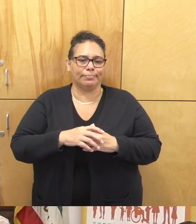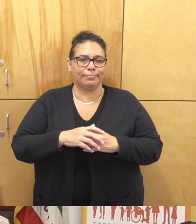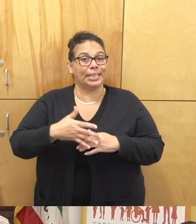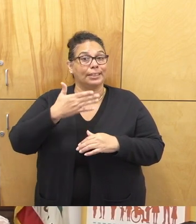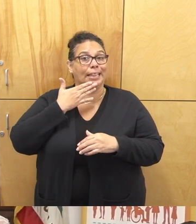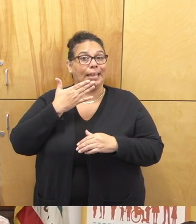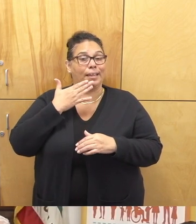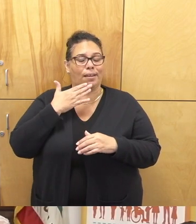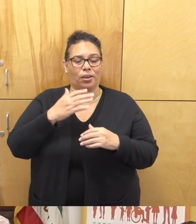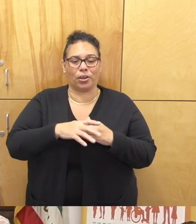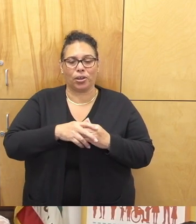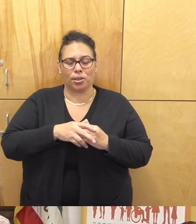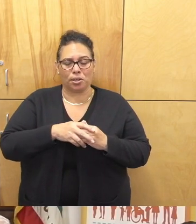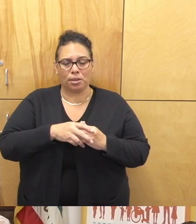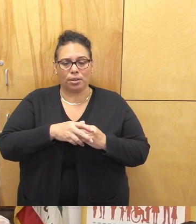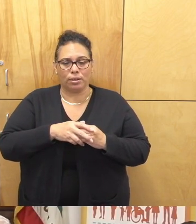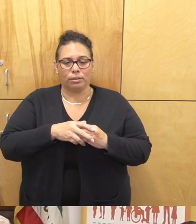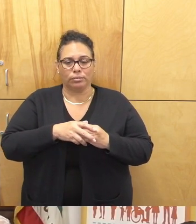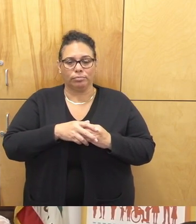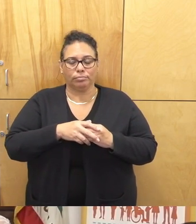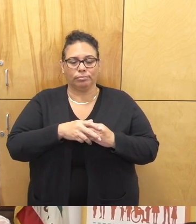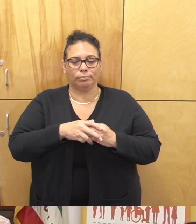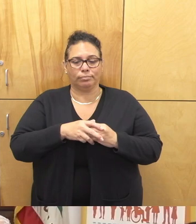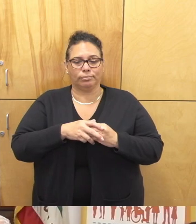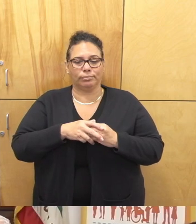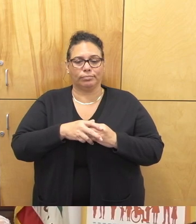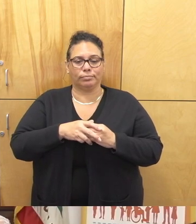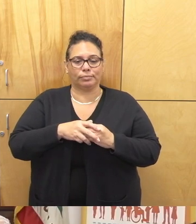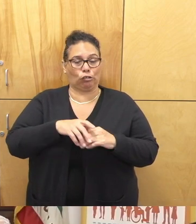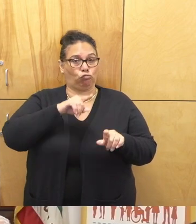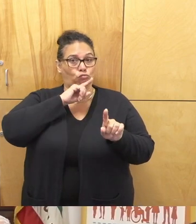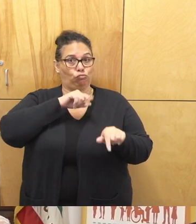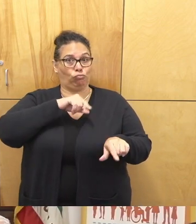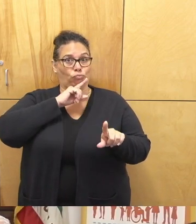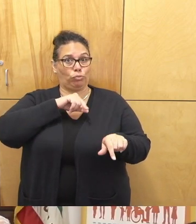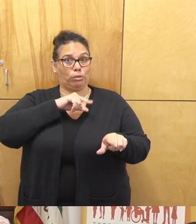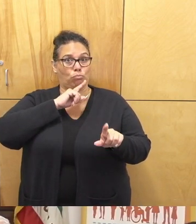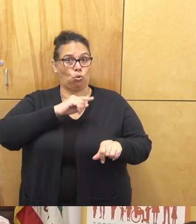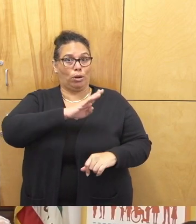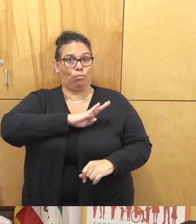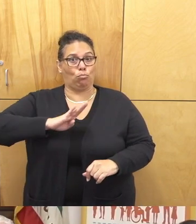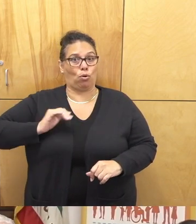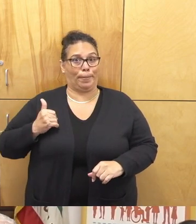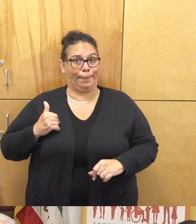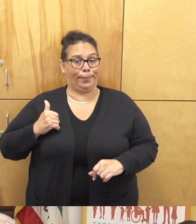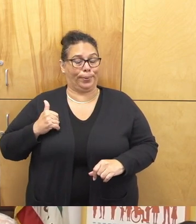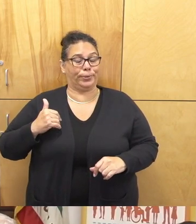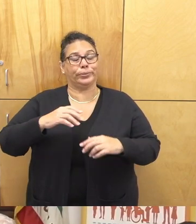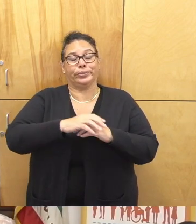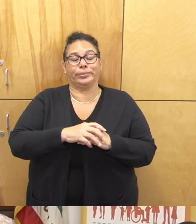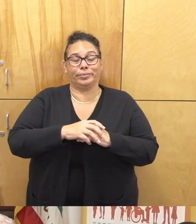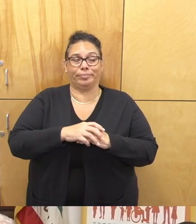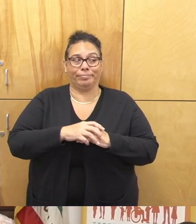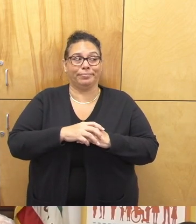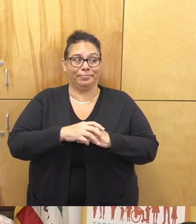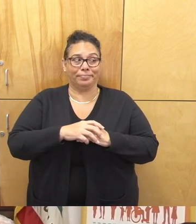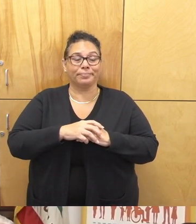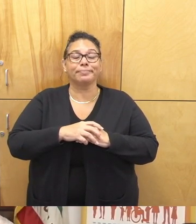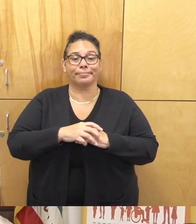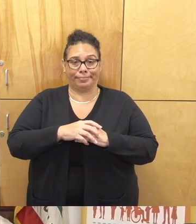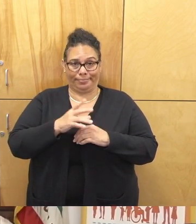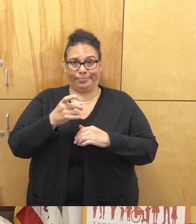Thank you. We are now at report of board members, so we'll start with Mr.